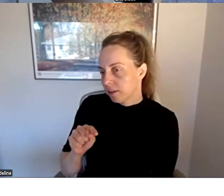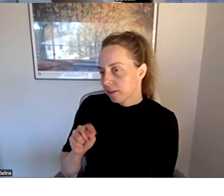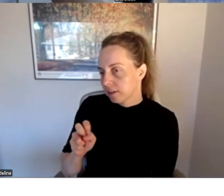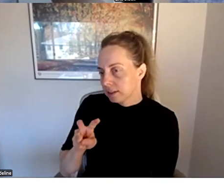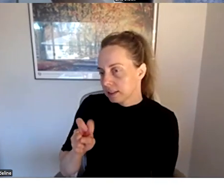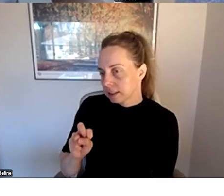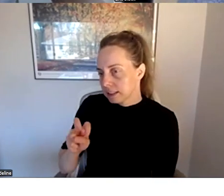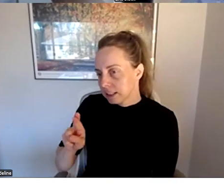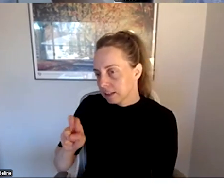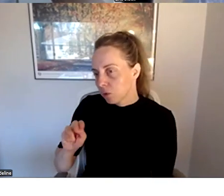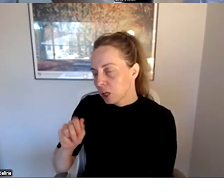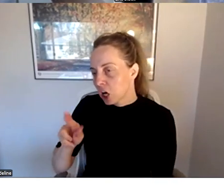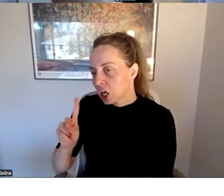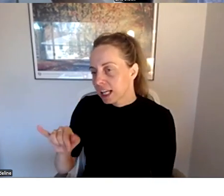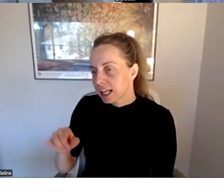us.